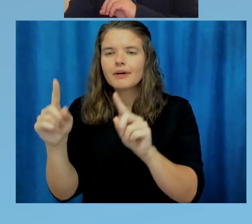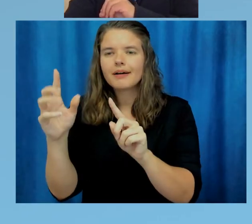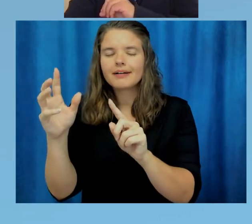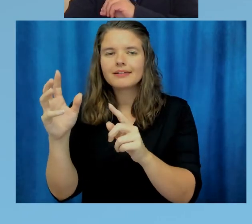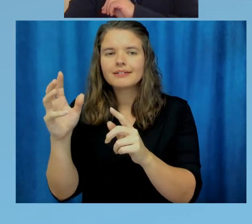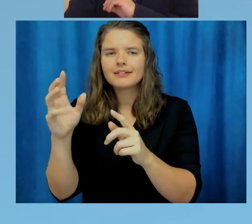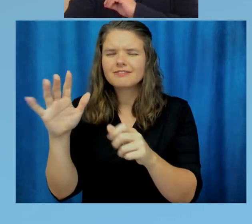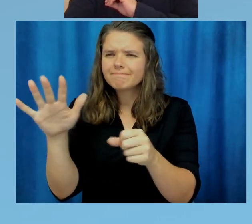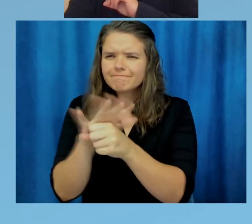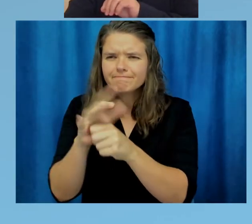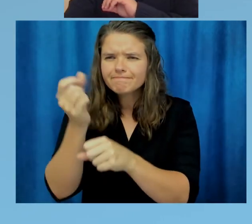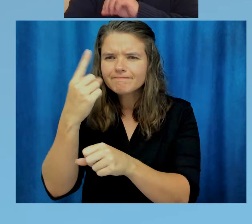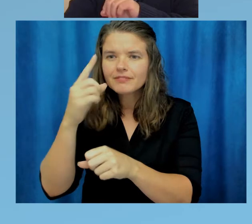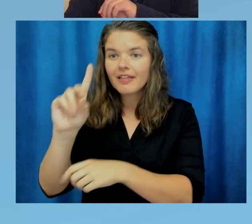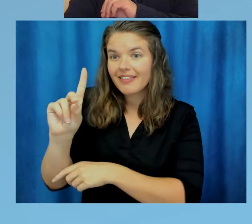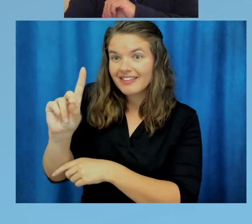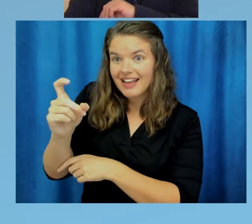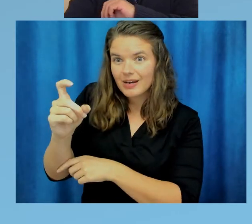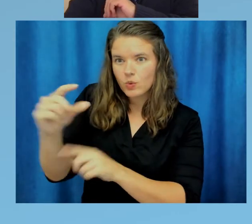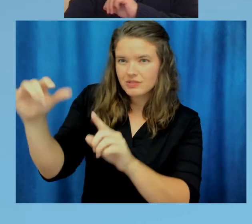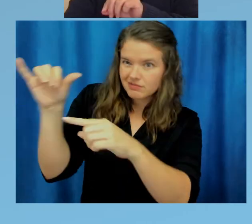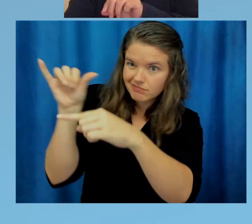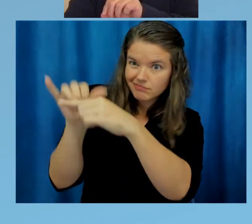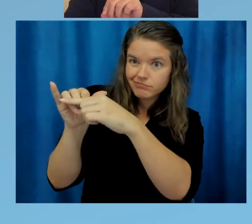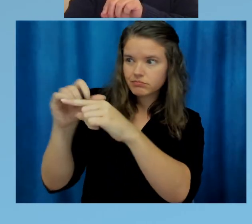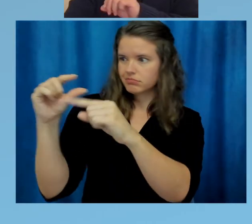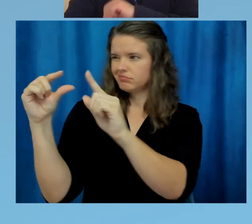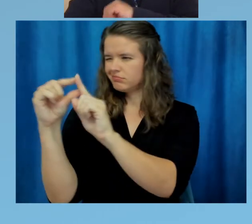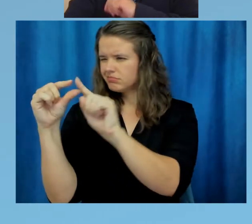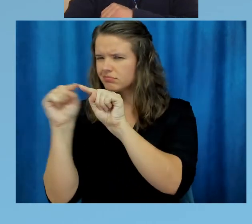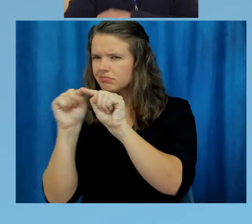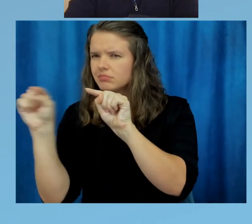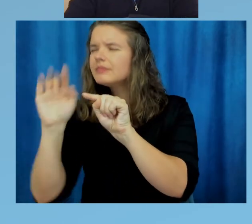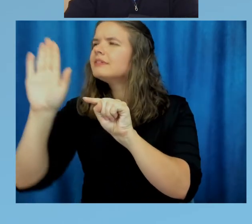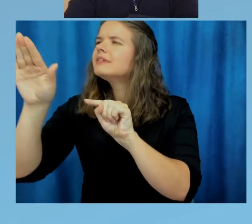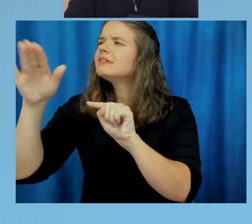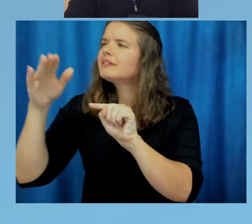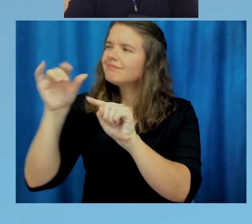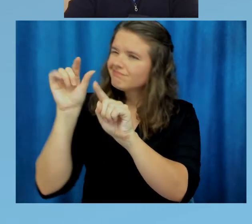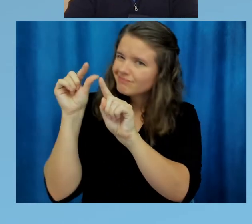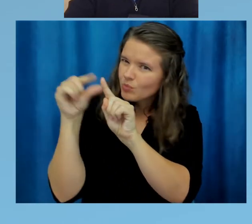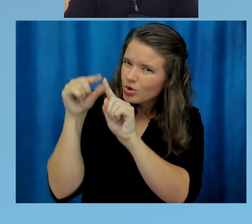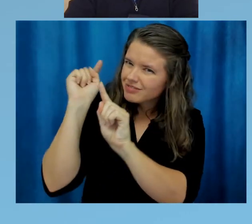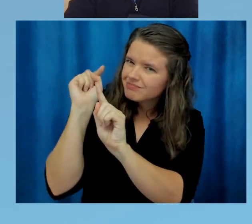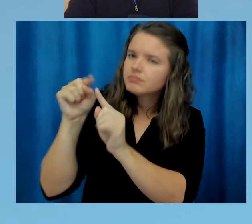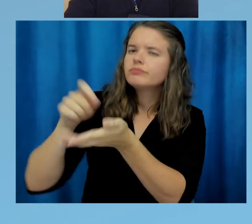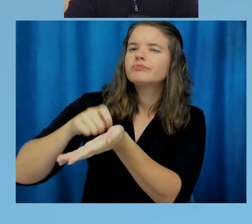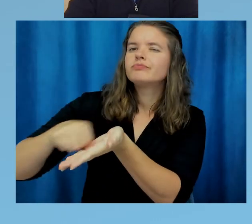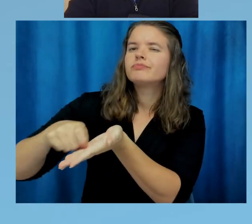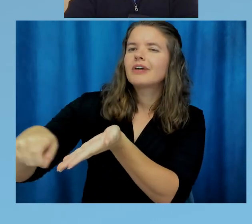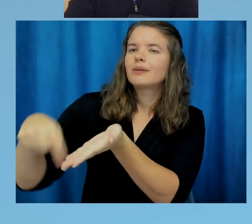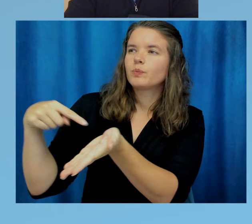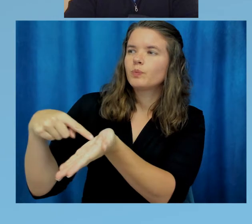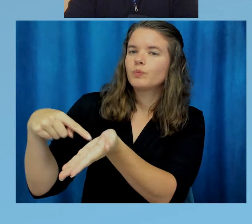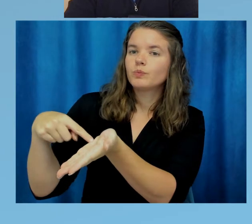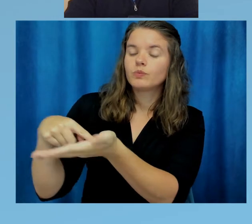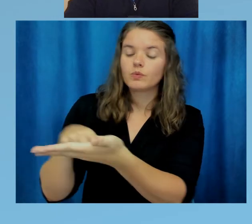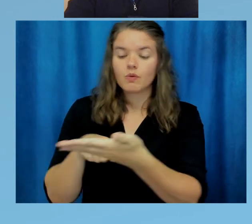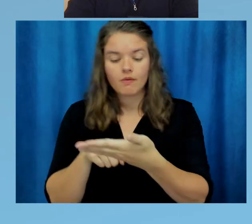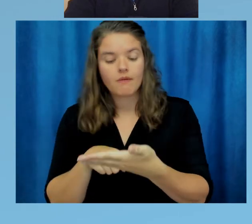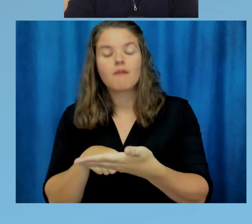not hear or fully understand like the diagnosis, in which case I'll ask them, could they please write it